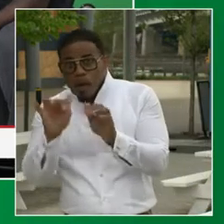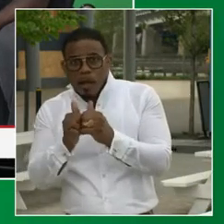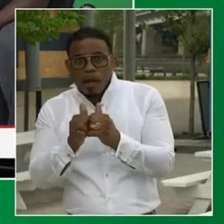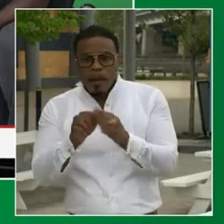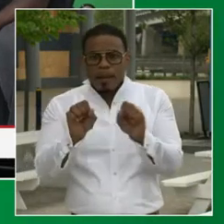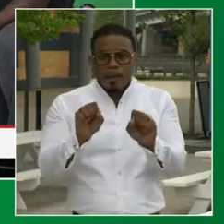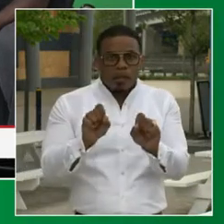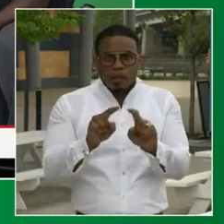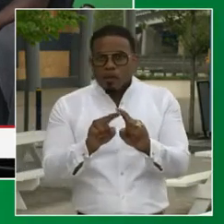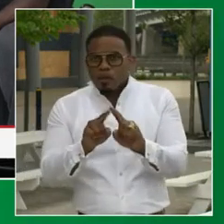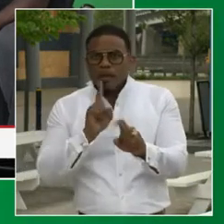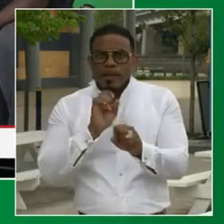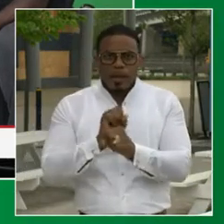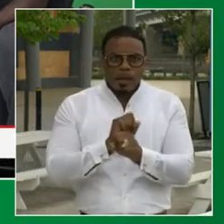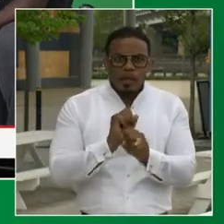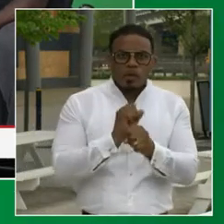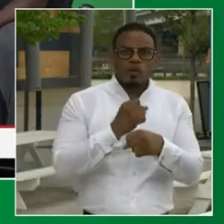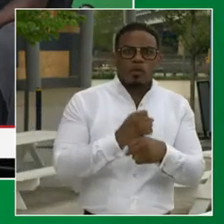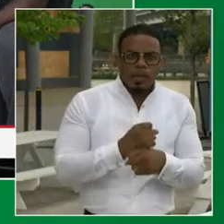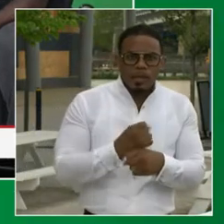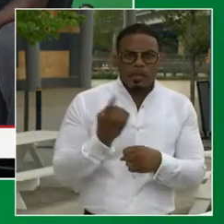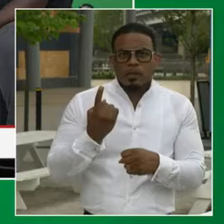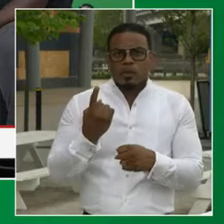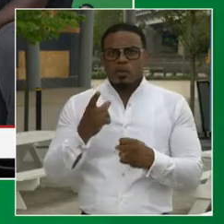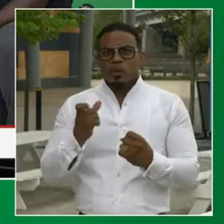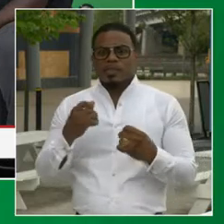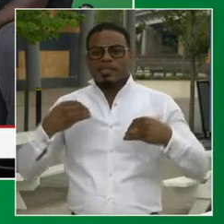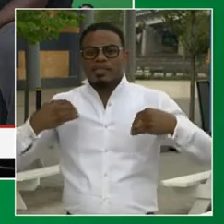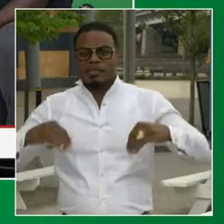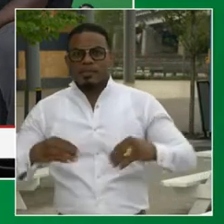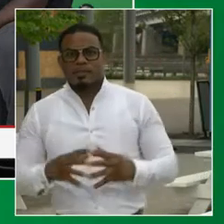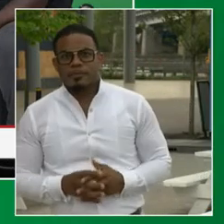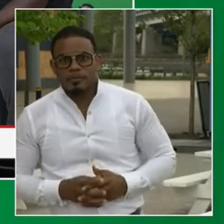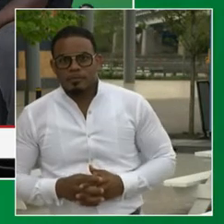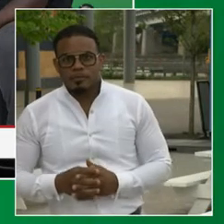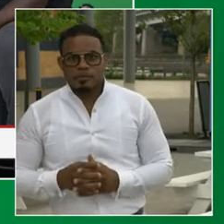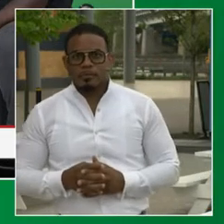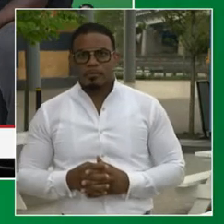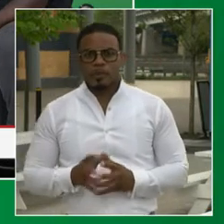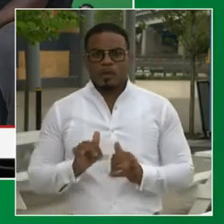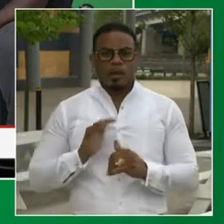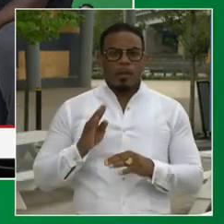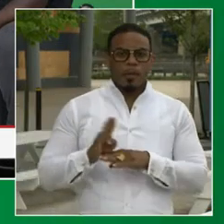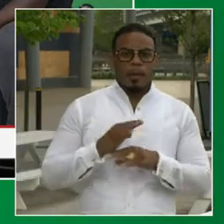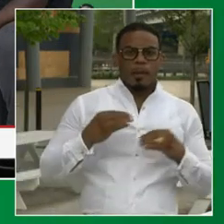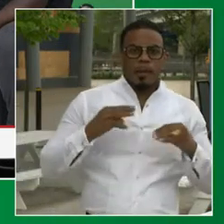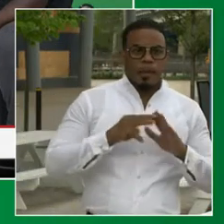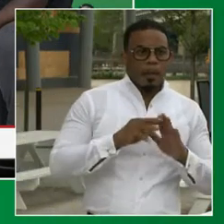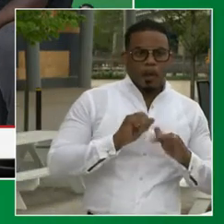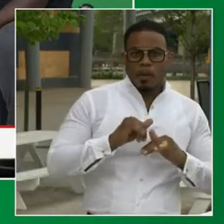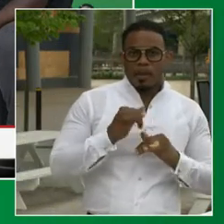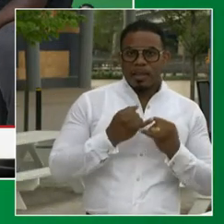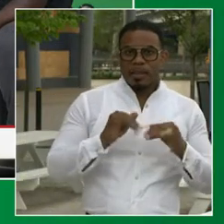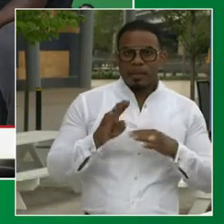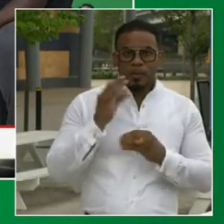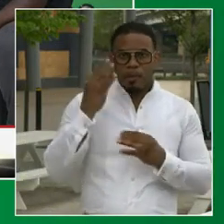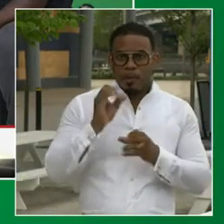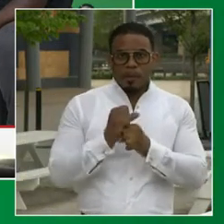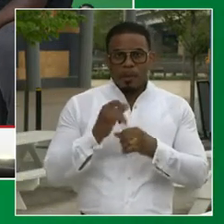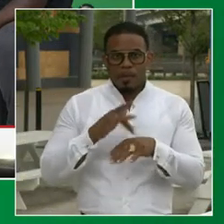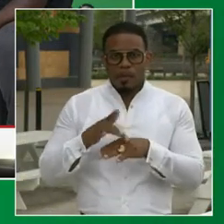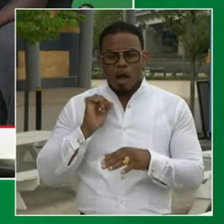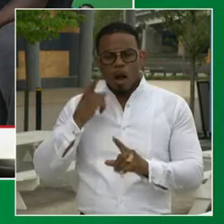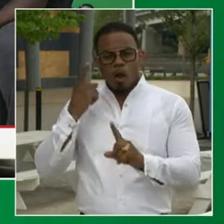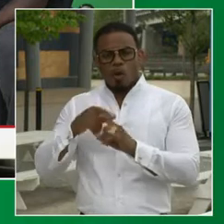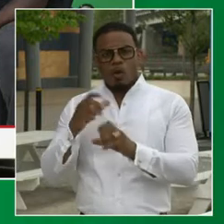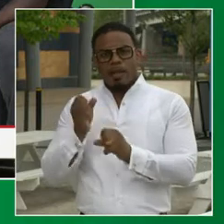and the ability to actually create something that you can sell. And so with our business model with the indie beauty makerspace, our goal